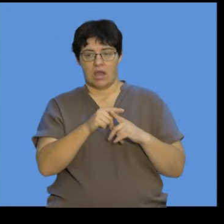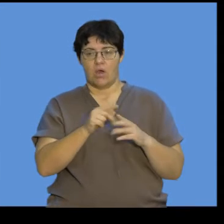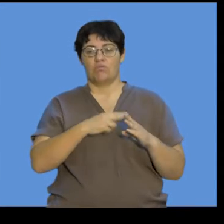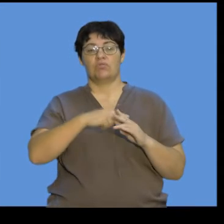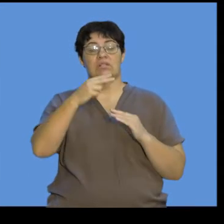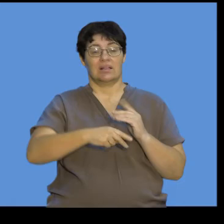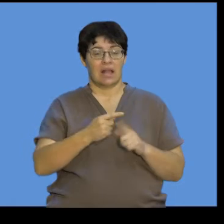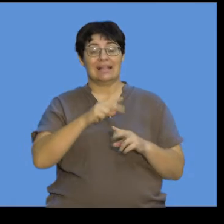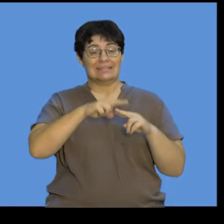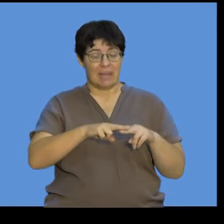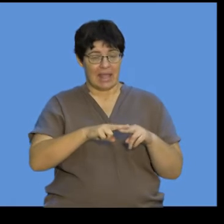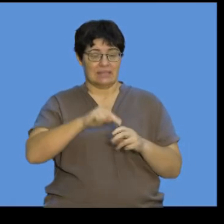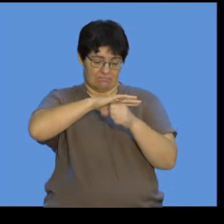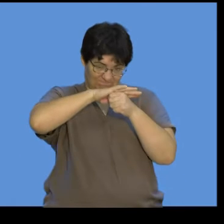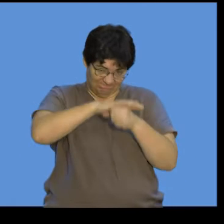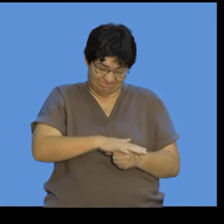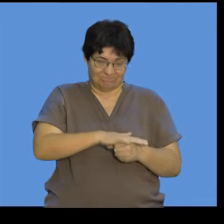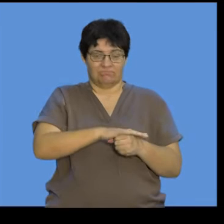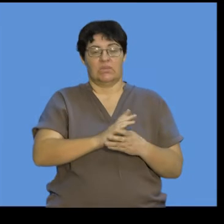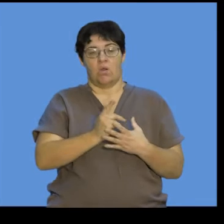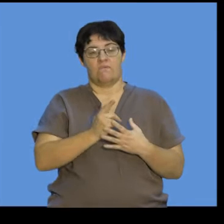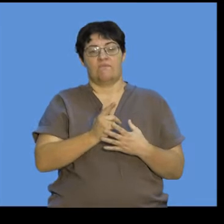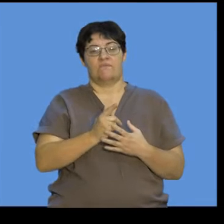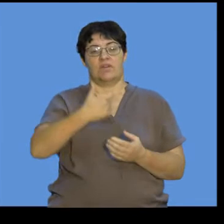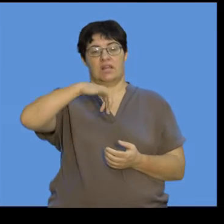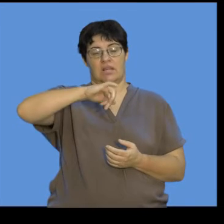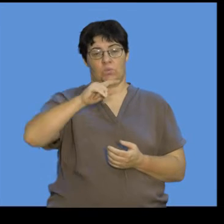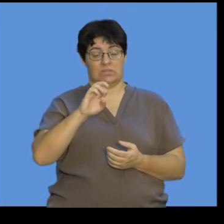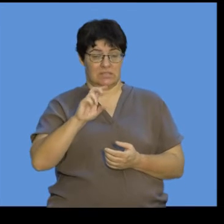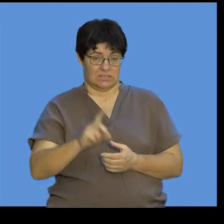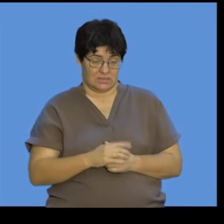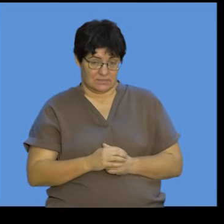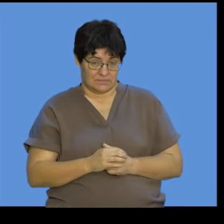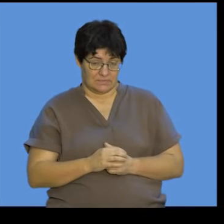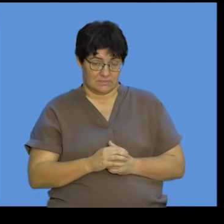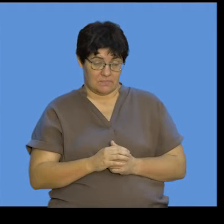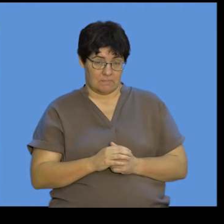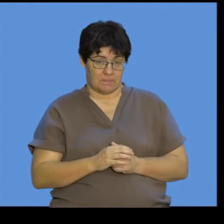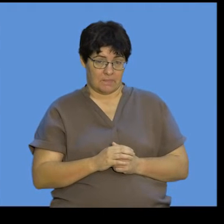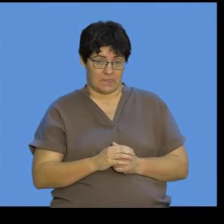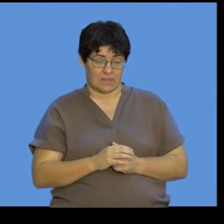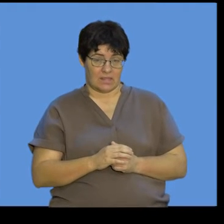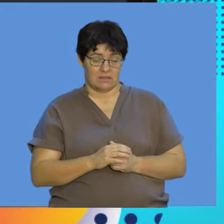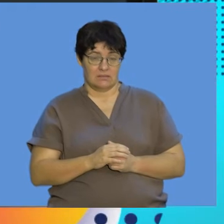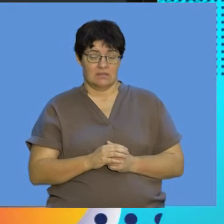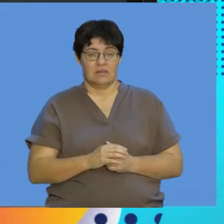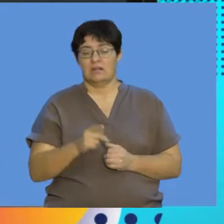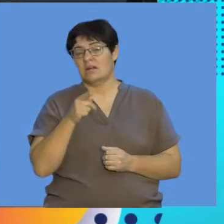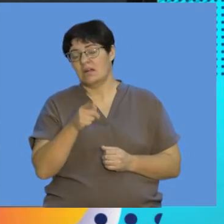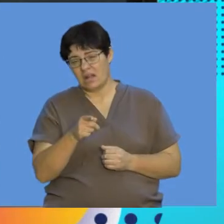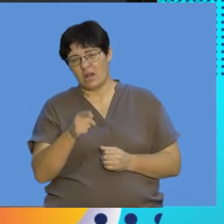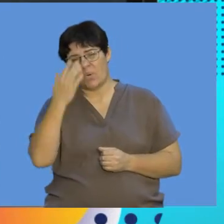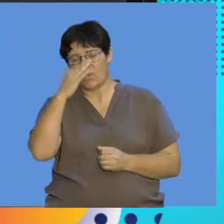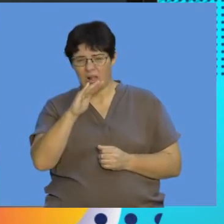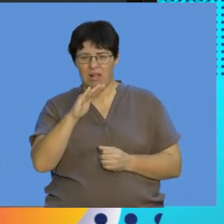in the pressure of liquid, okay? So remember, particles of any form of nature of matter are actually, in